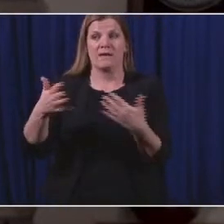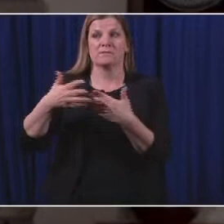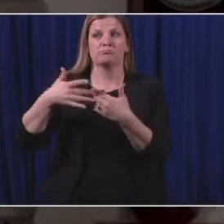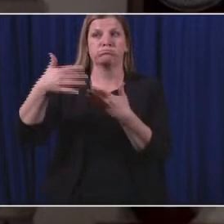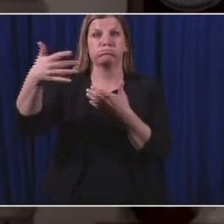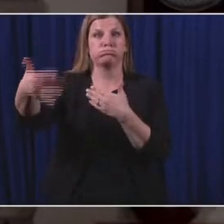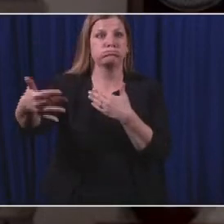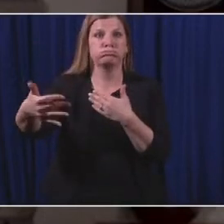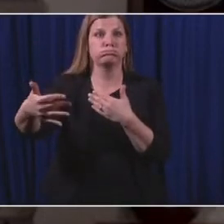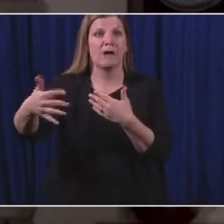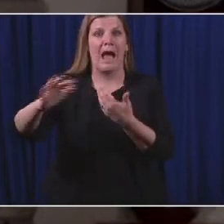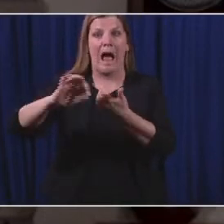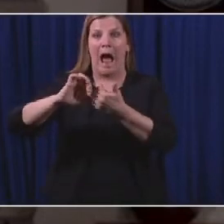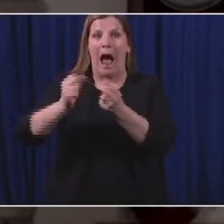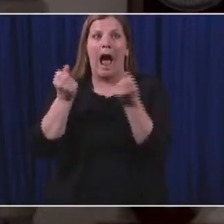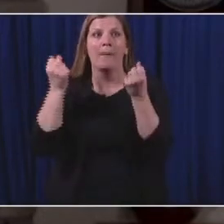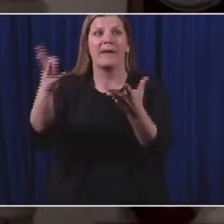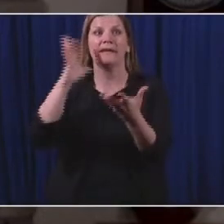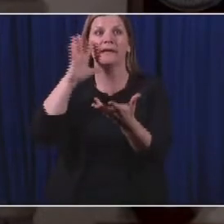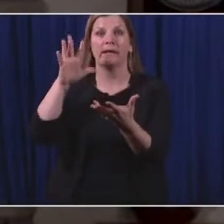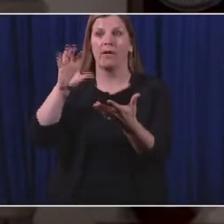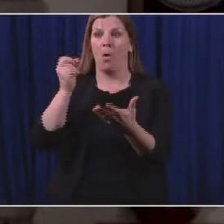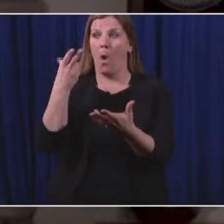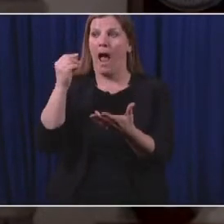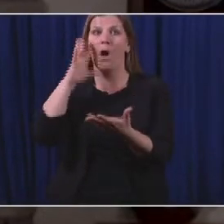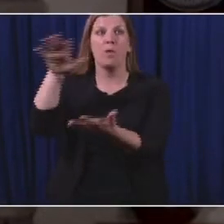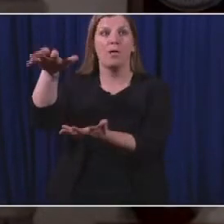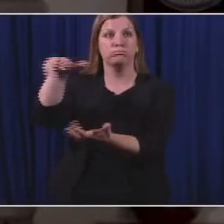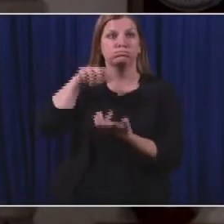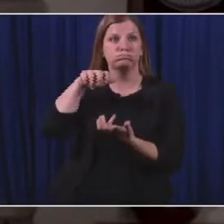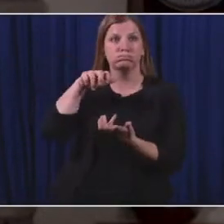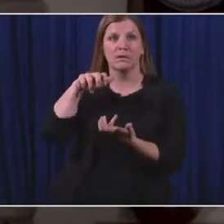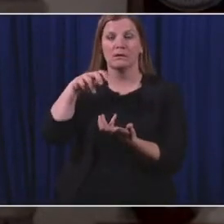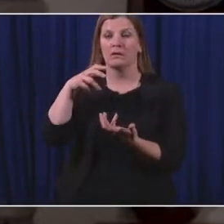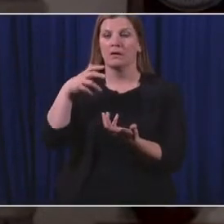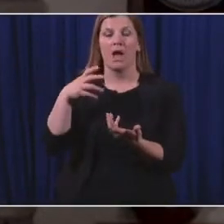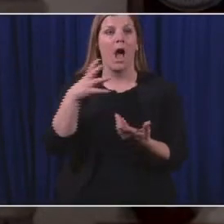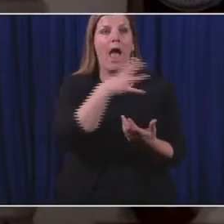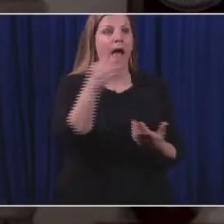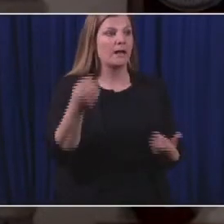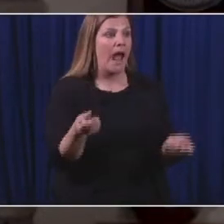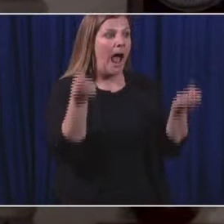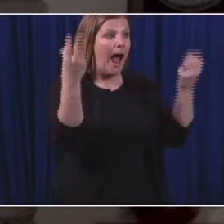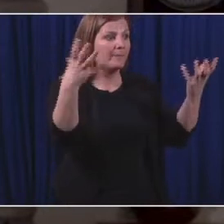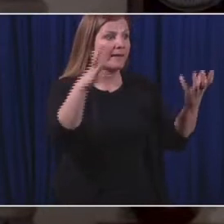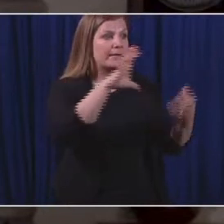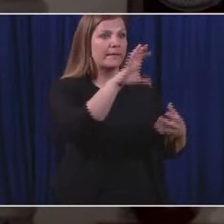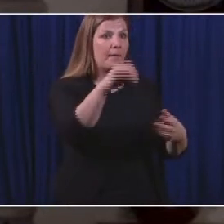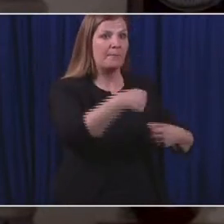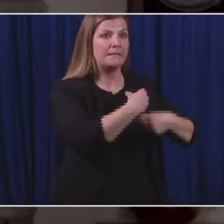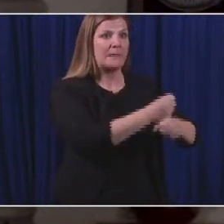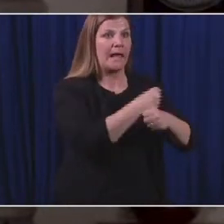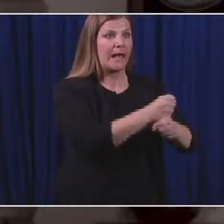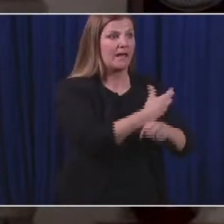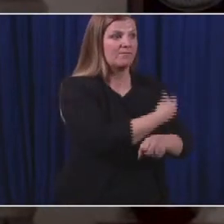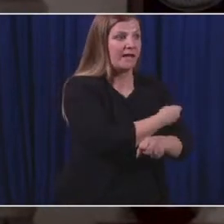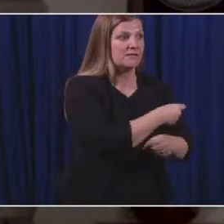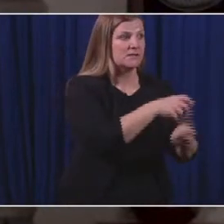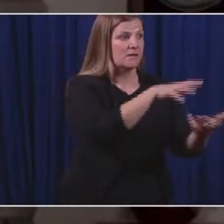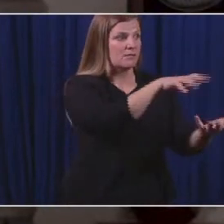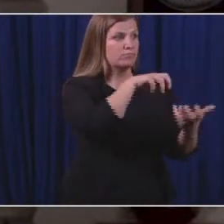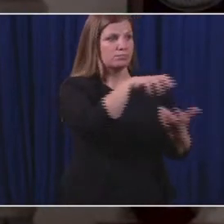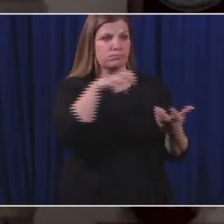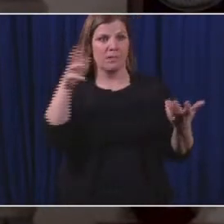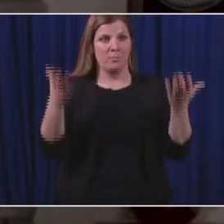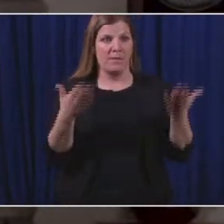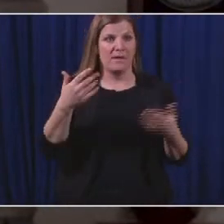going to be two pharmaceutical companies, 3, 4, 5, however many are sending drugs into